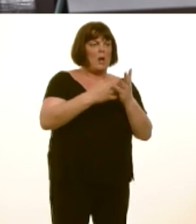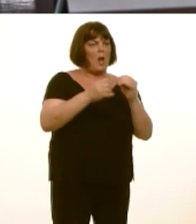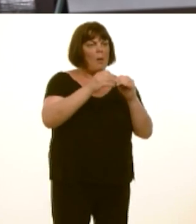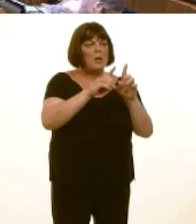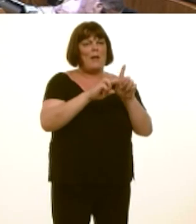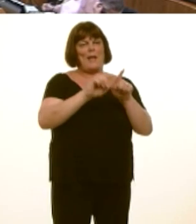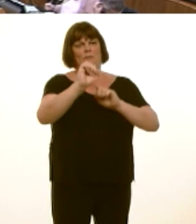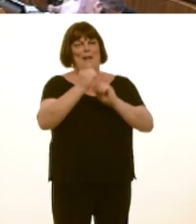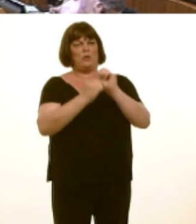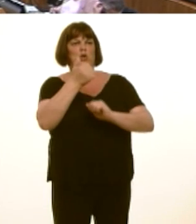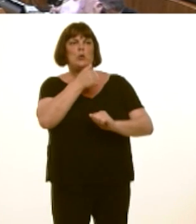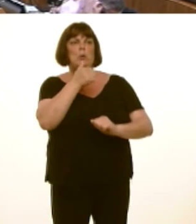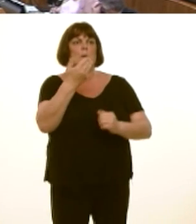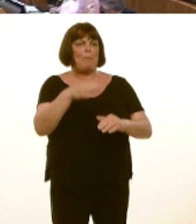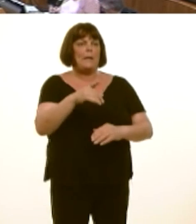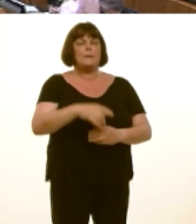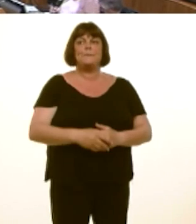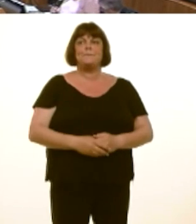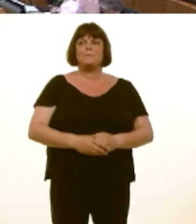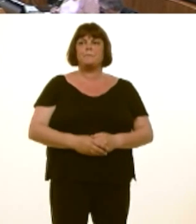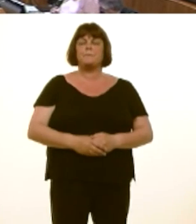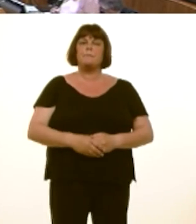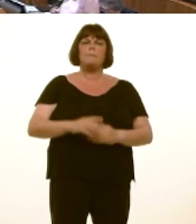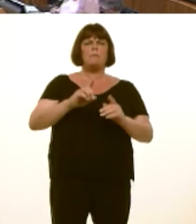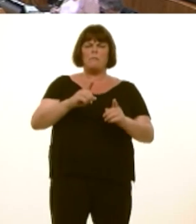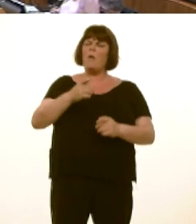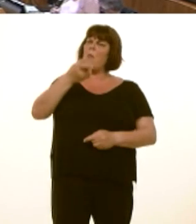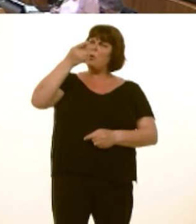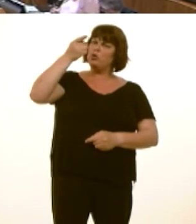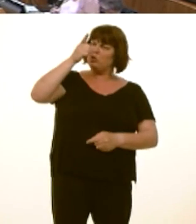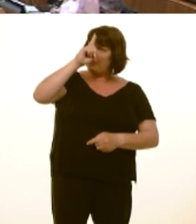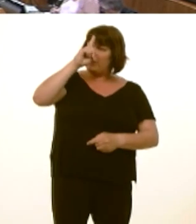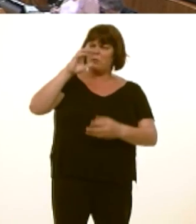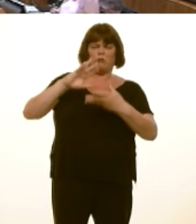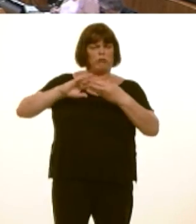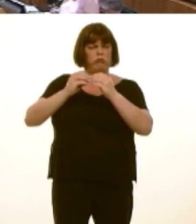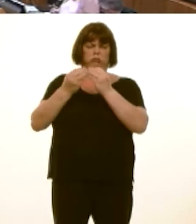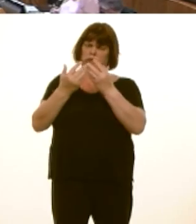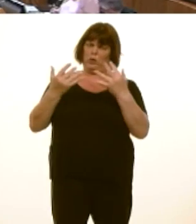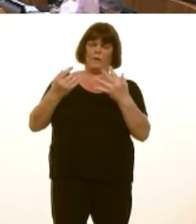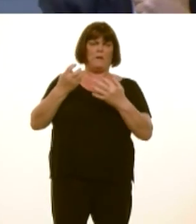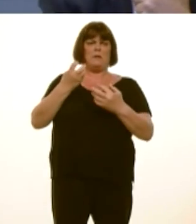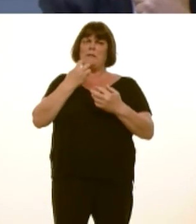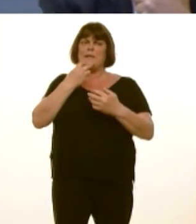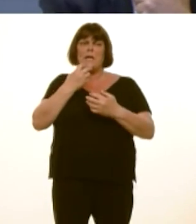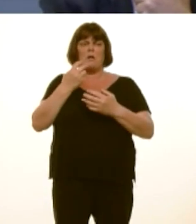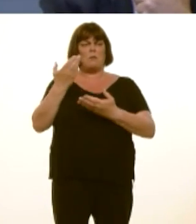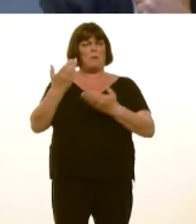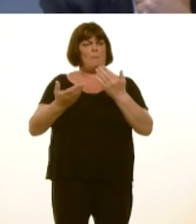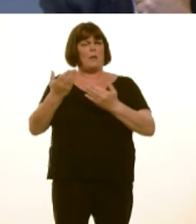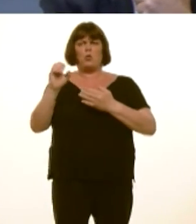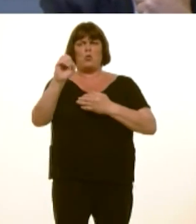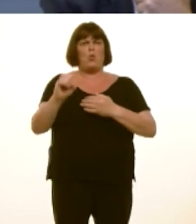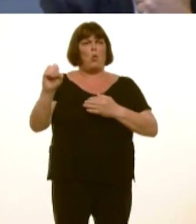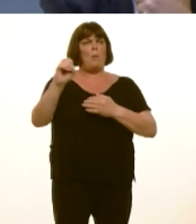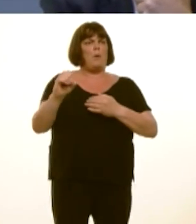use. First Minister, Germany can produce more steel than anyone else in the EU and still bring its